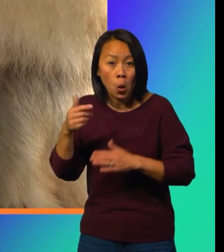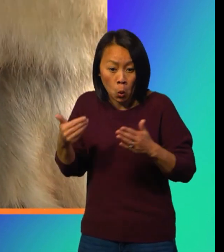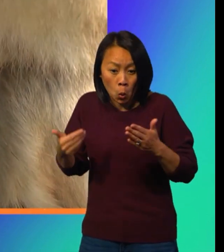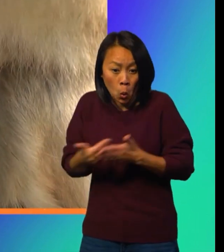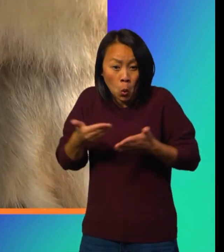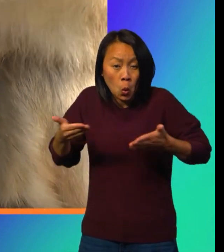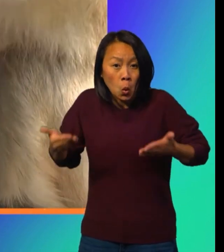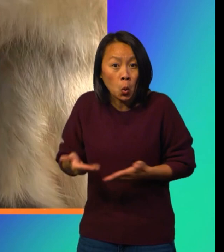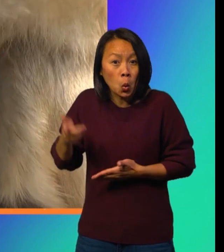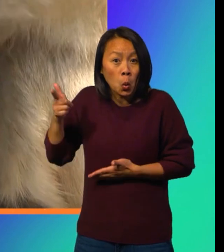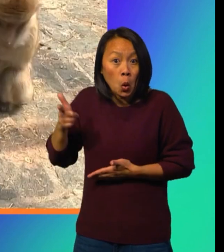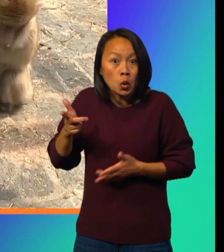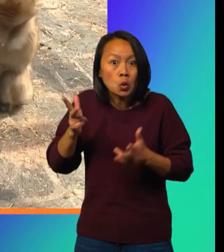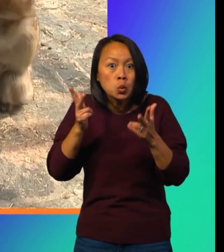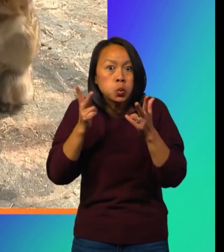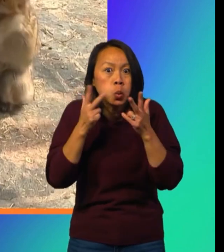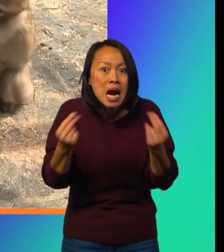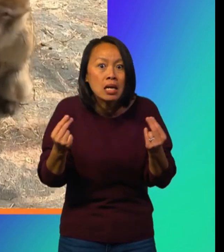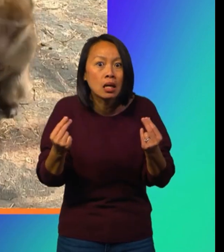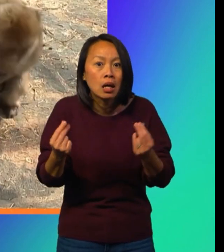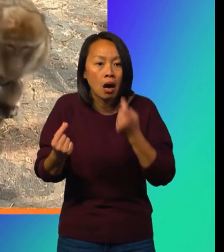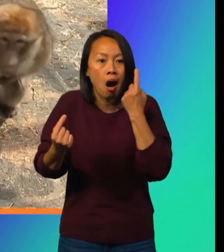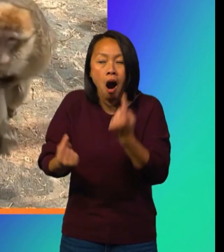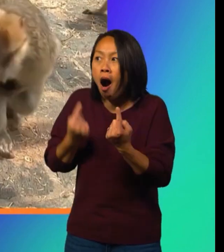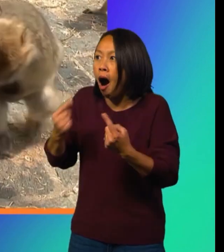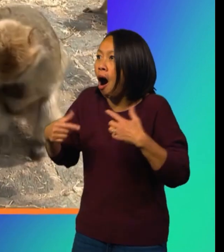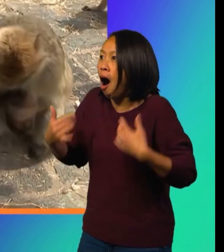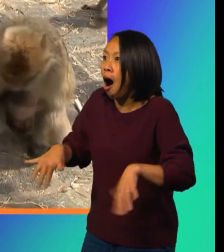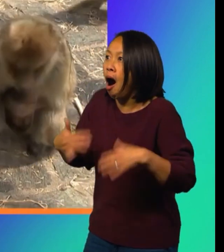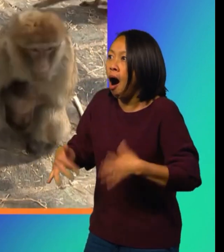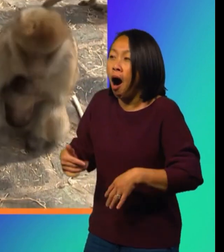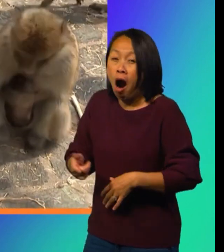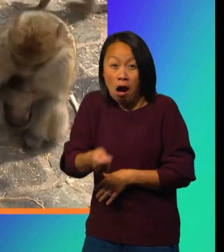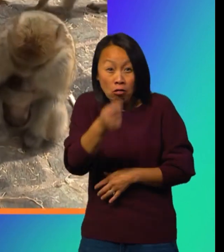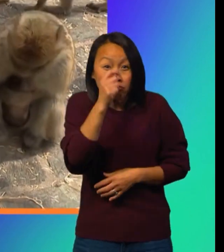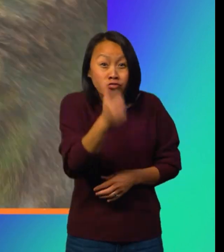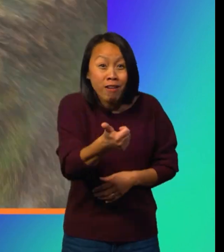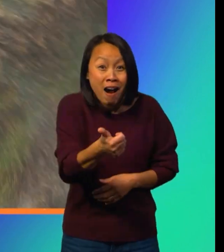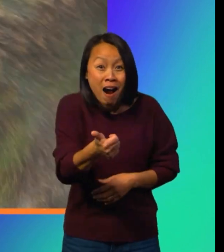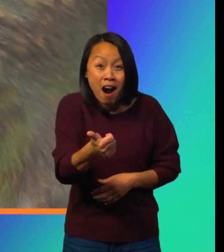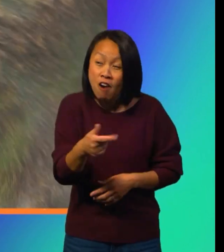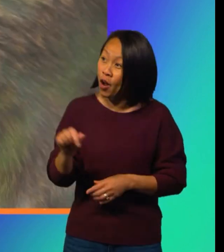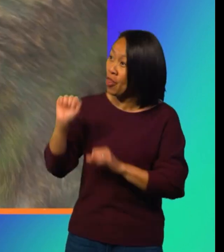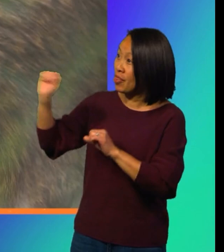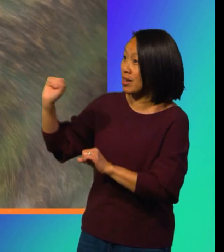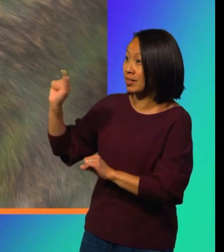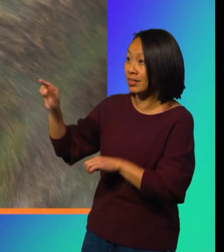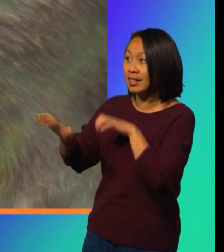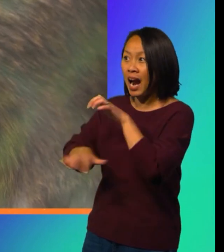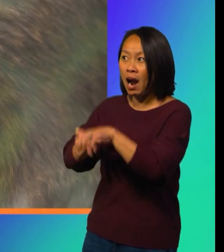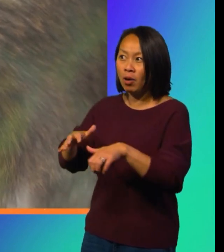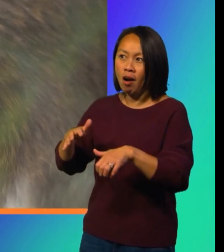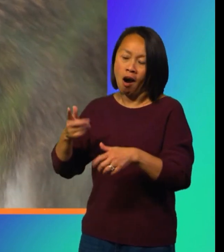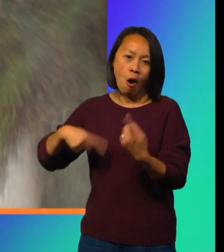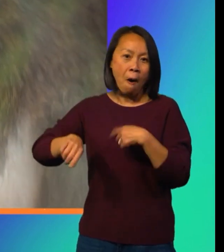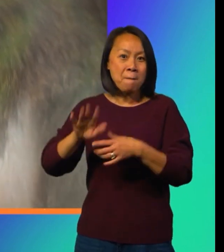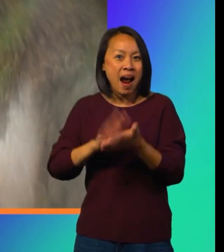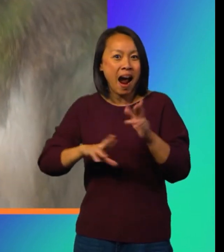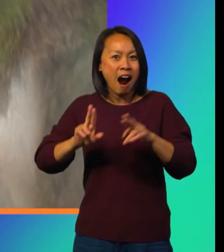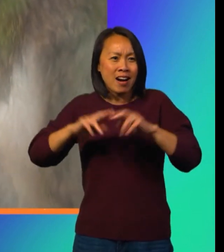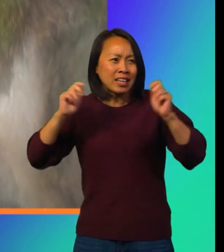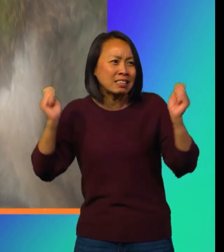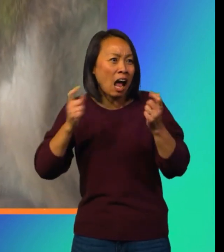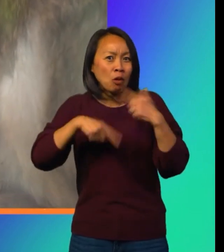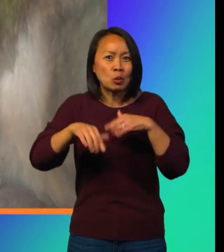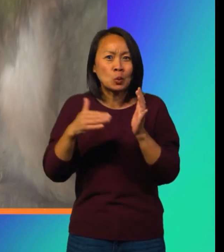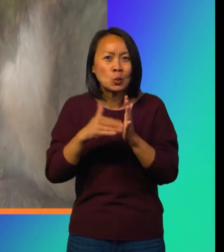new twin babies, one for each to cuddle. A twin birth is rare for these endangered primates, so plenty to